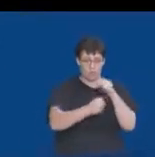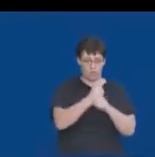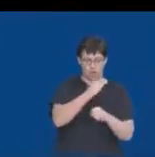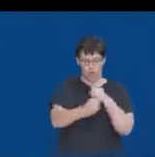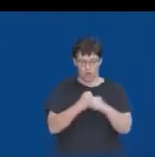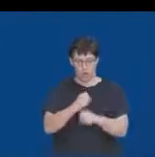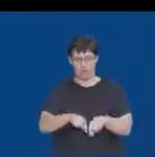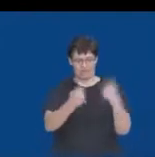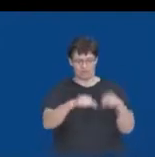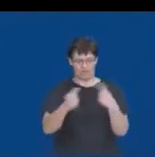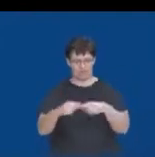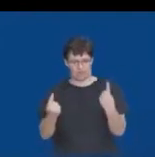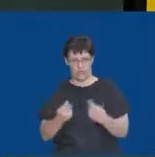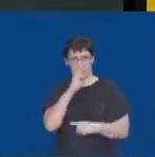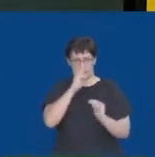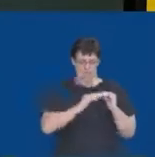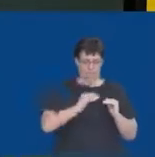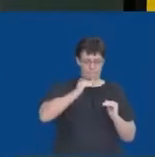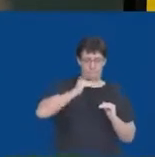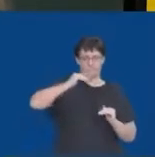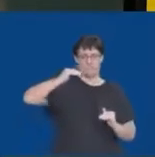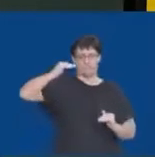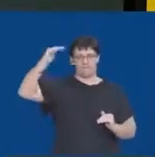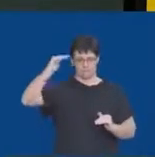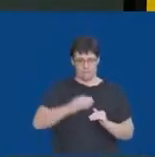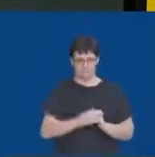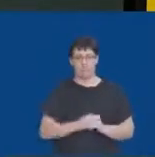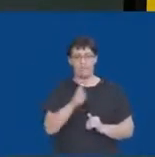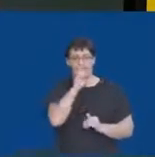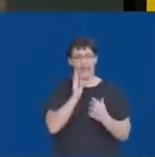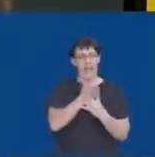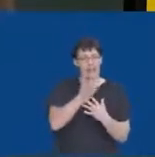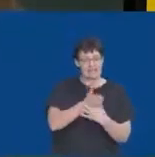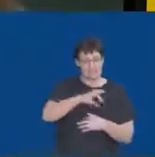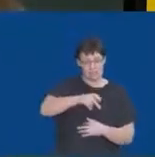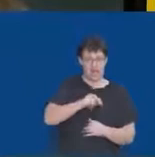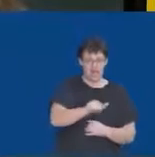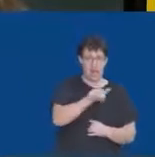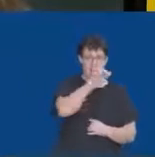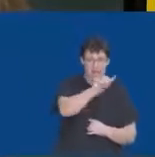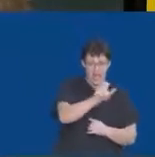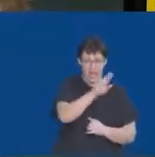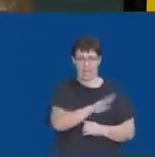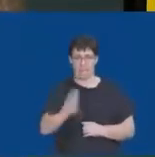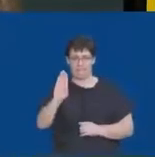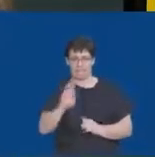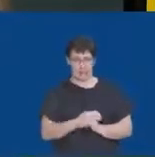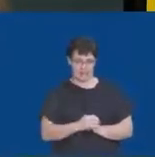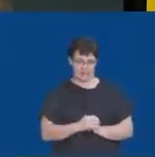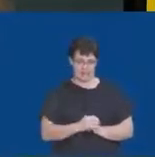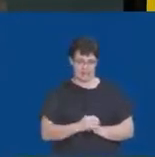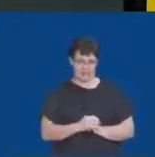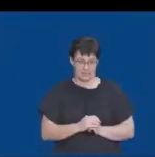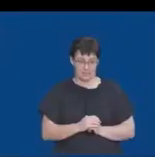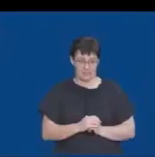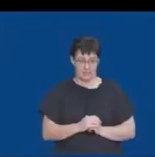years, and we can see that it has gone up. Okay. I'm looking at the table, access to tap water, graph A and graph B, and it